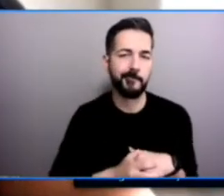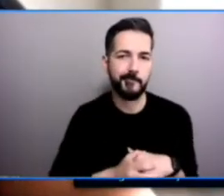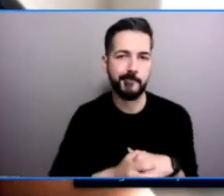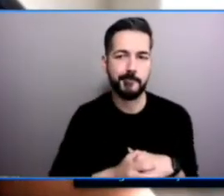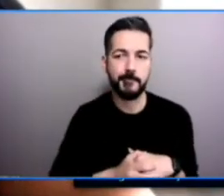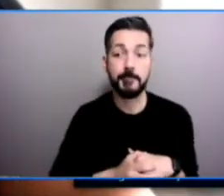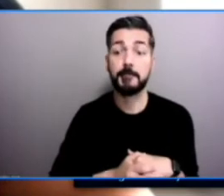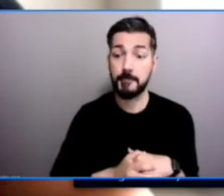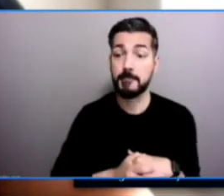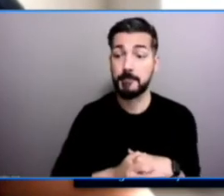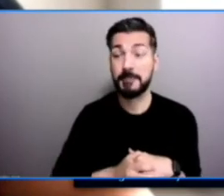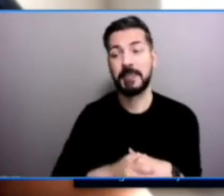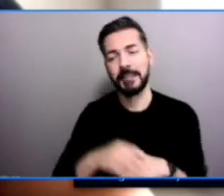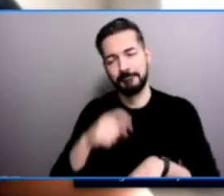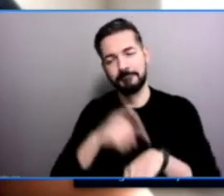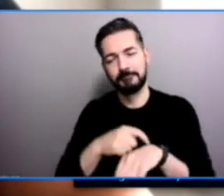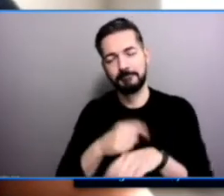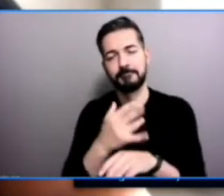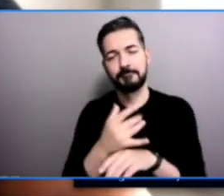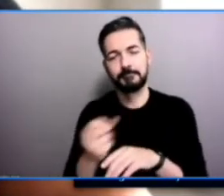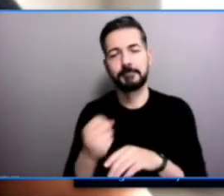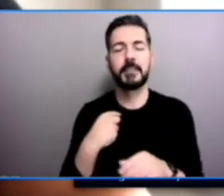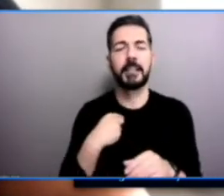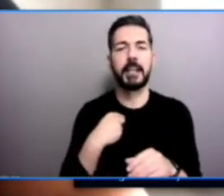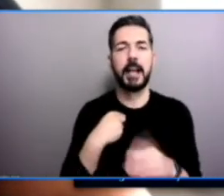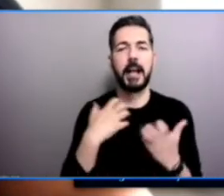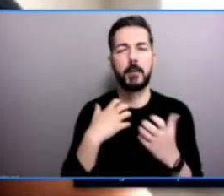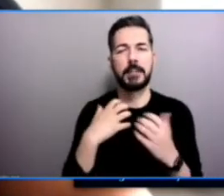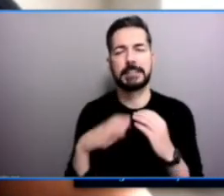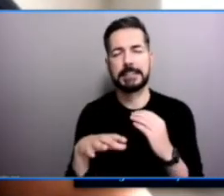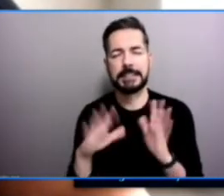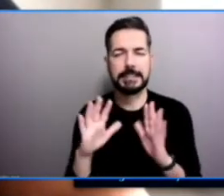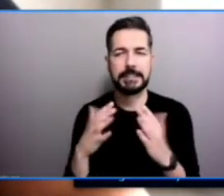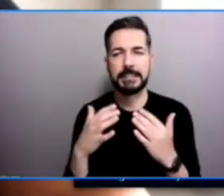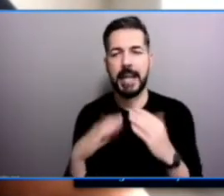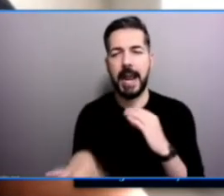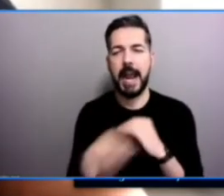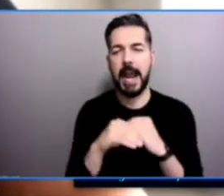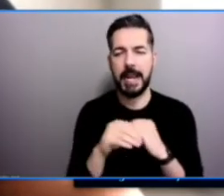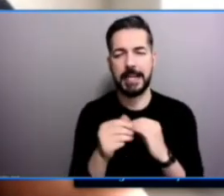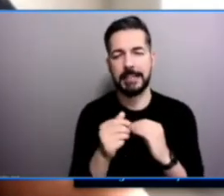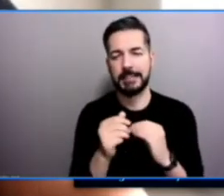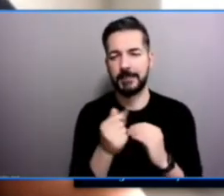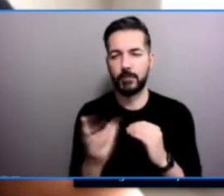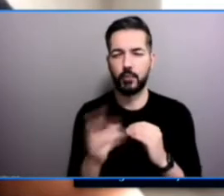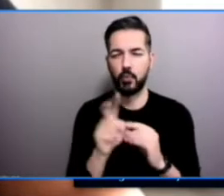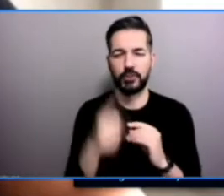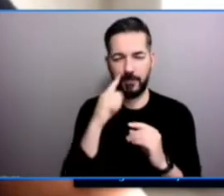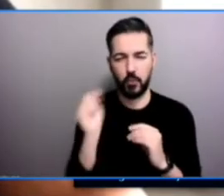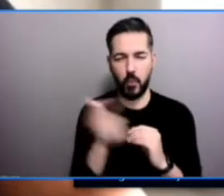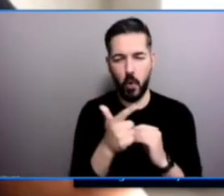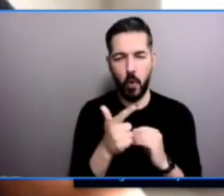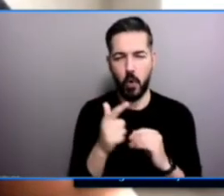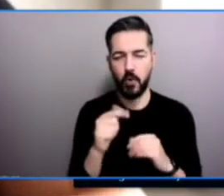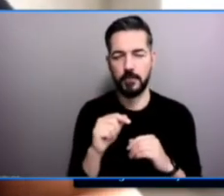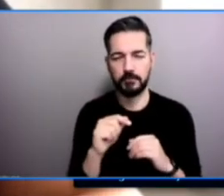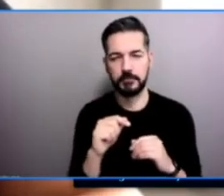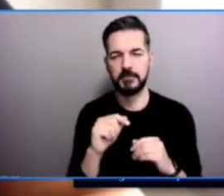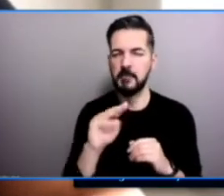to the values and being united on these fronts will get us a long way. And I just